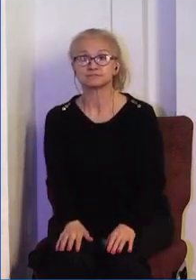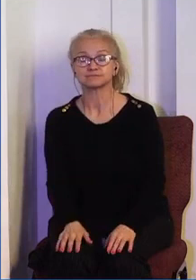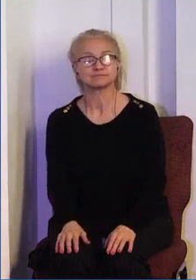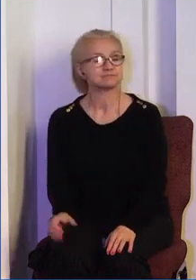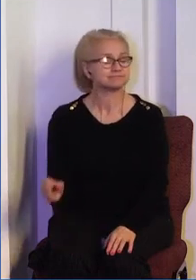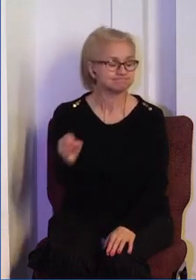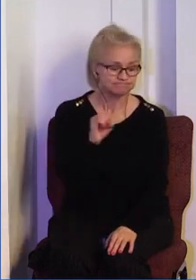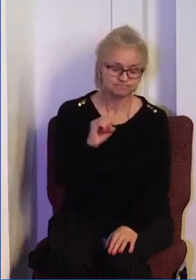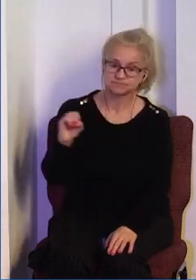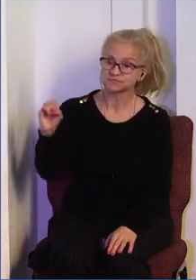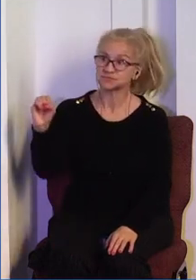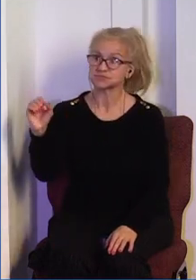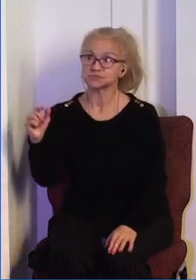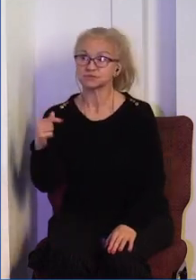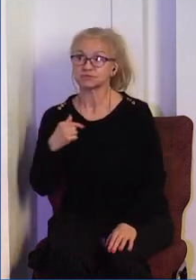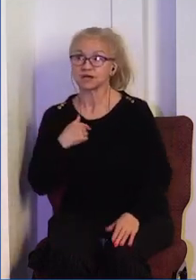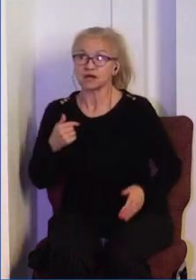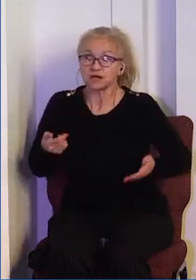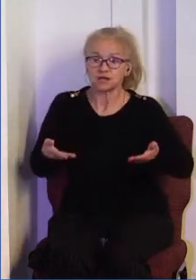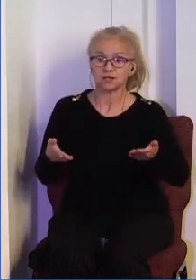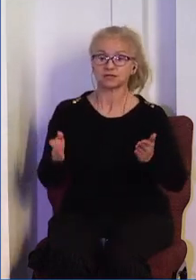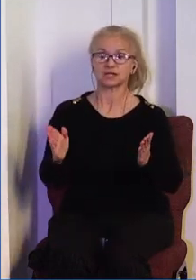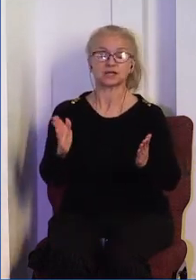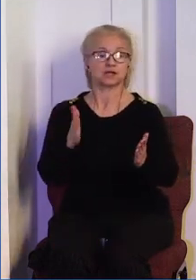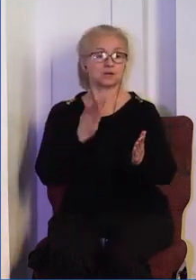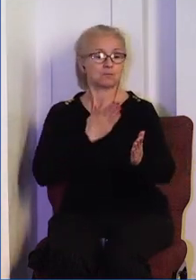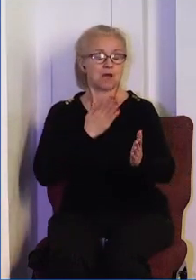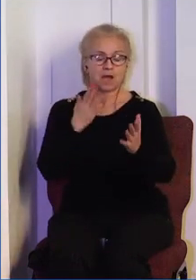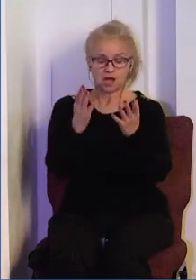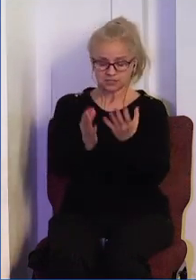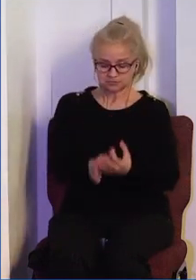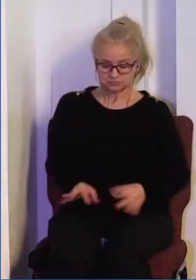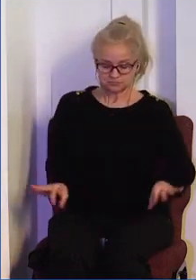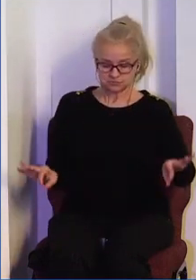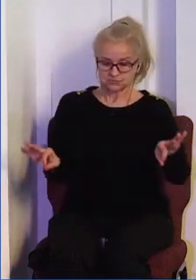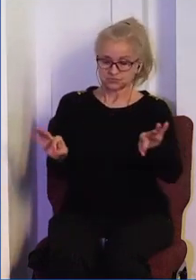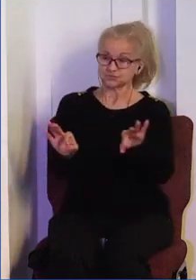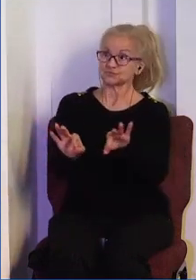earth. So I'll let my words be few.